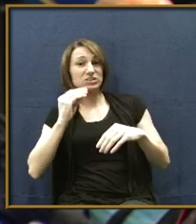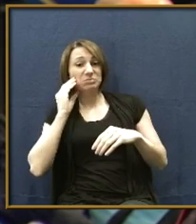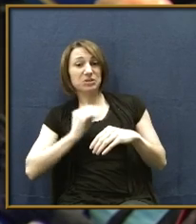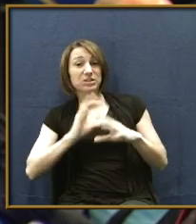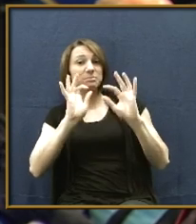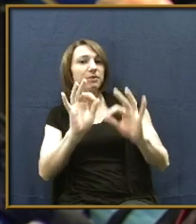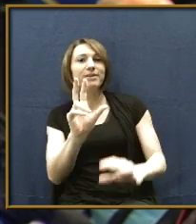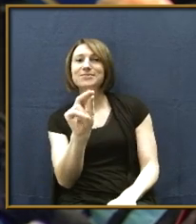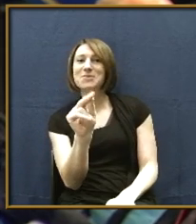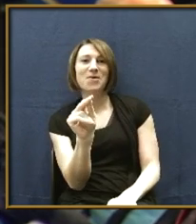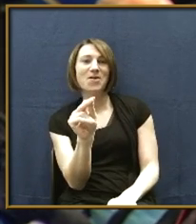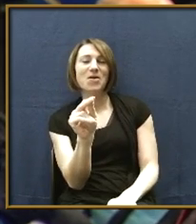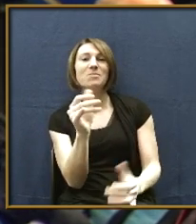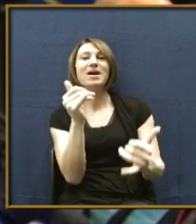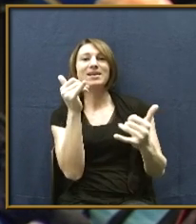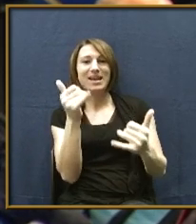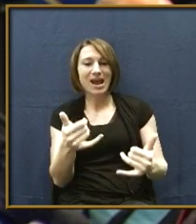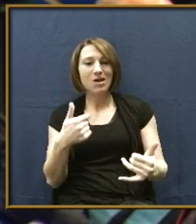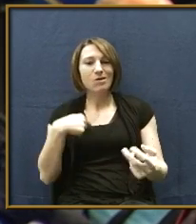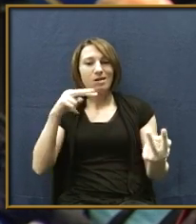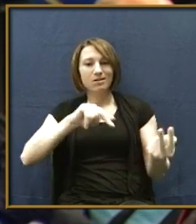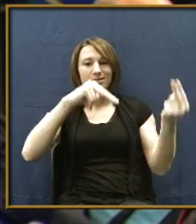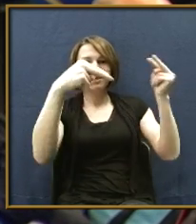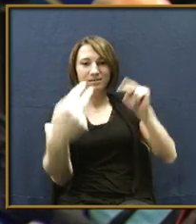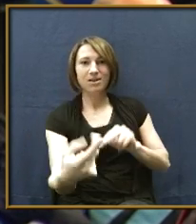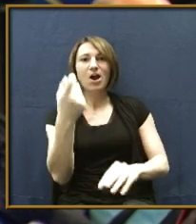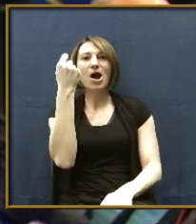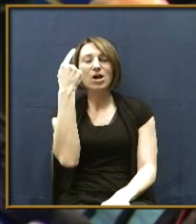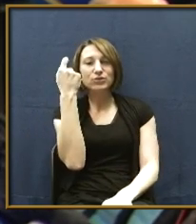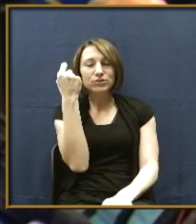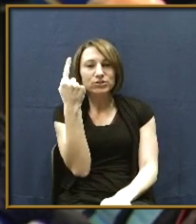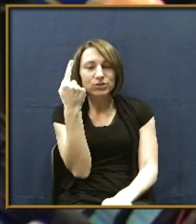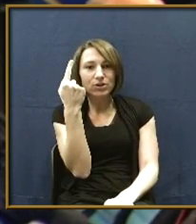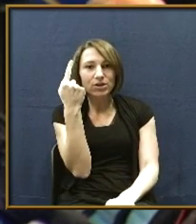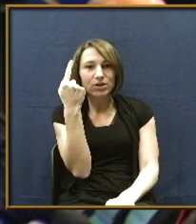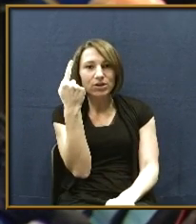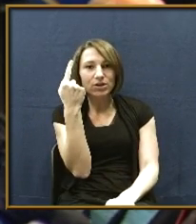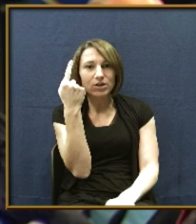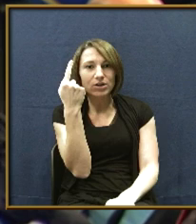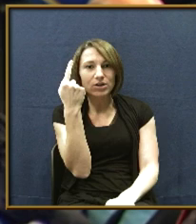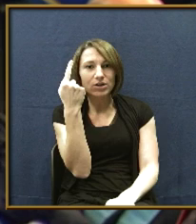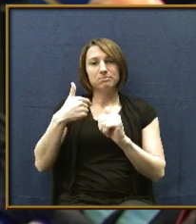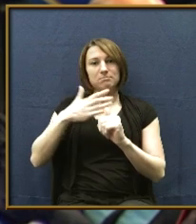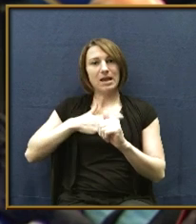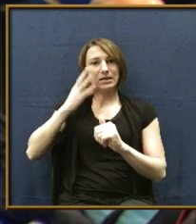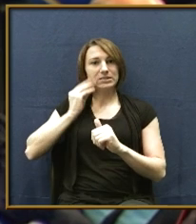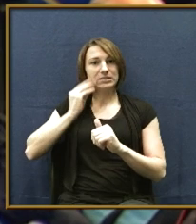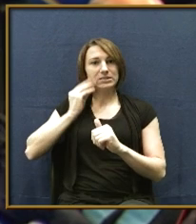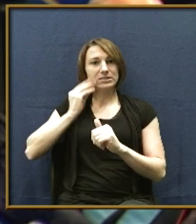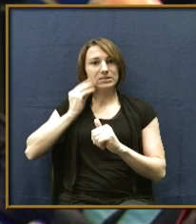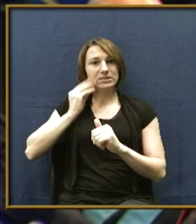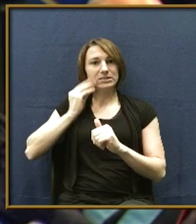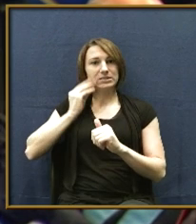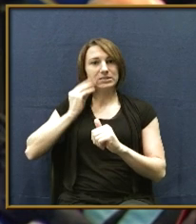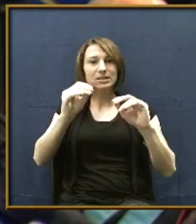I can now see how the experience has also helped me in developing the strategic college I